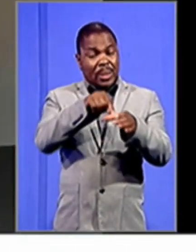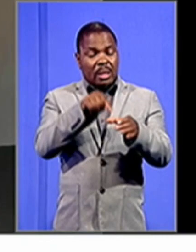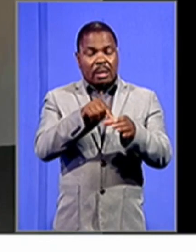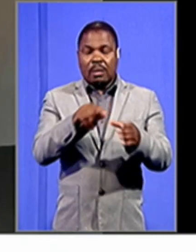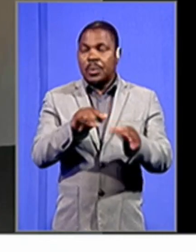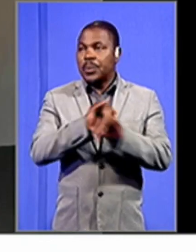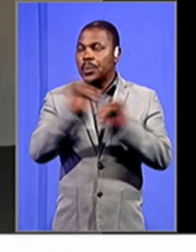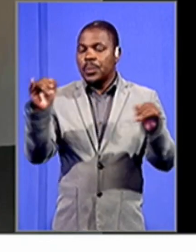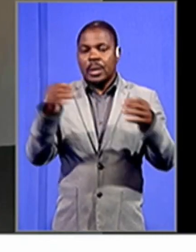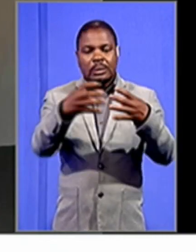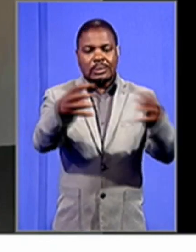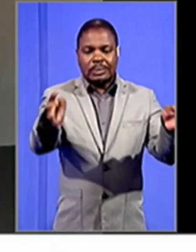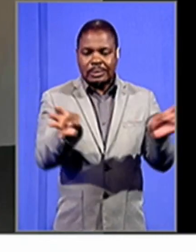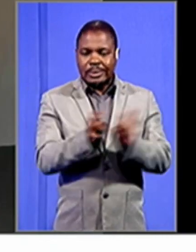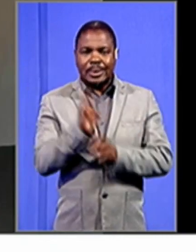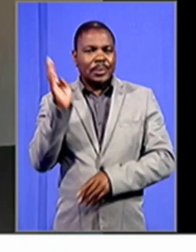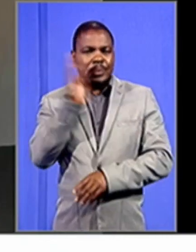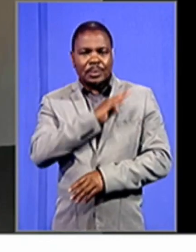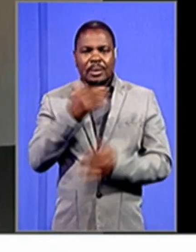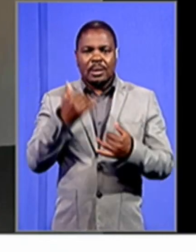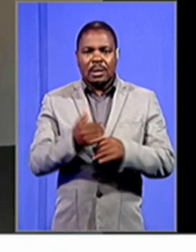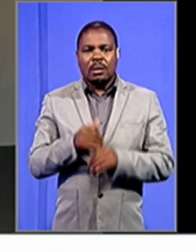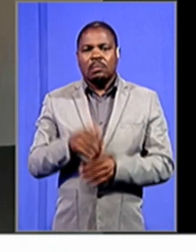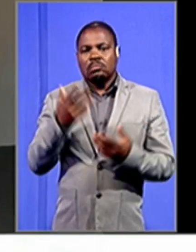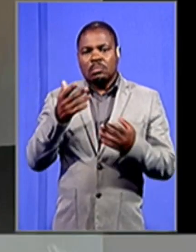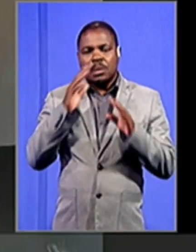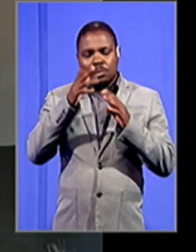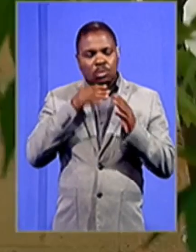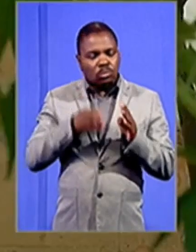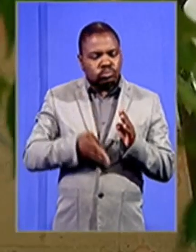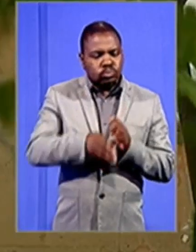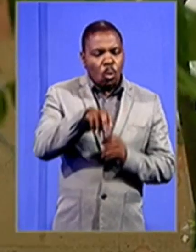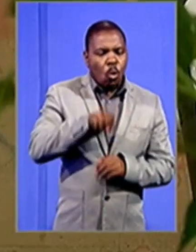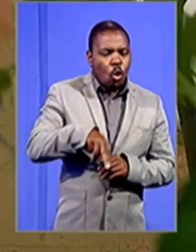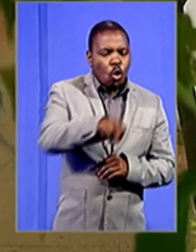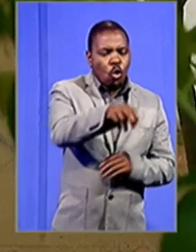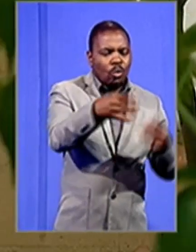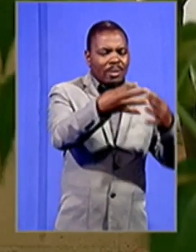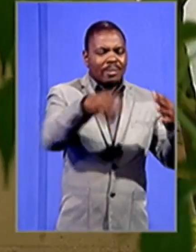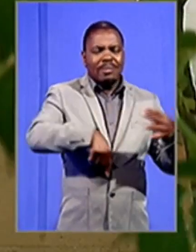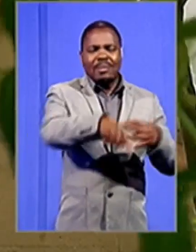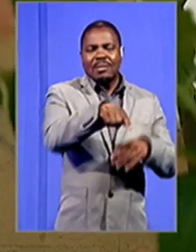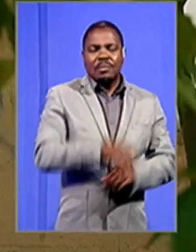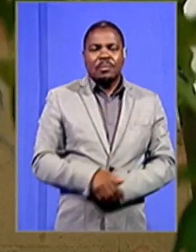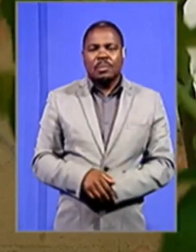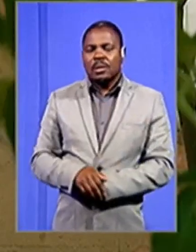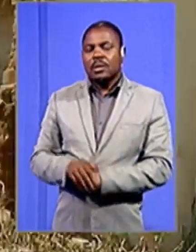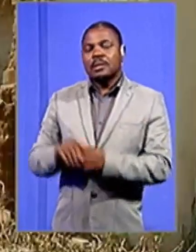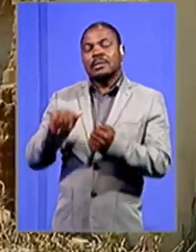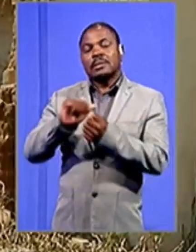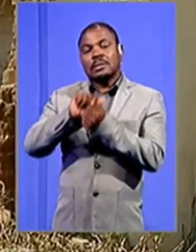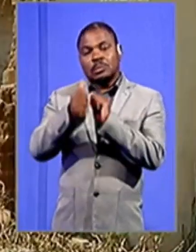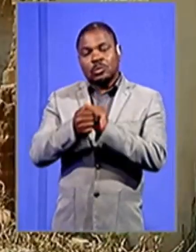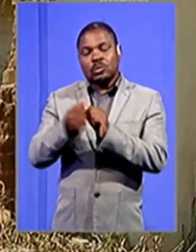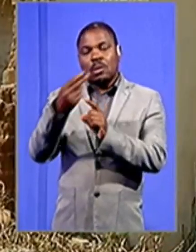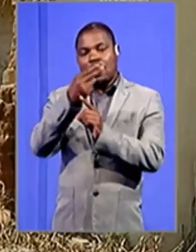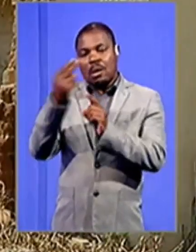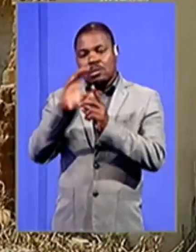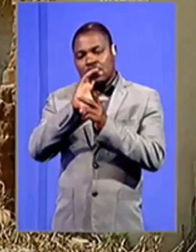not fenced, and there is now a pedestrian route passing through. Lefa palaza metshameko botaki le tlhabololo